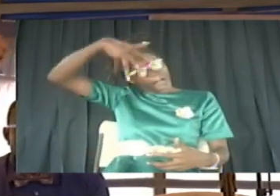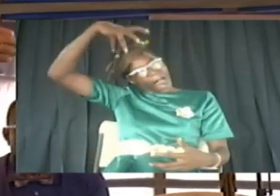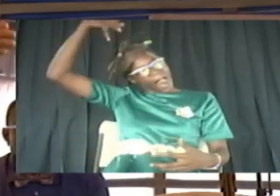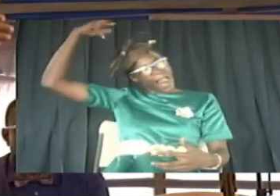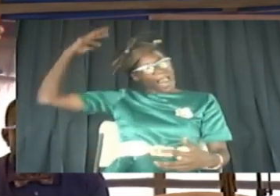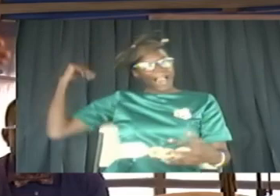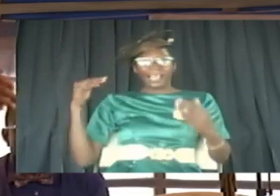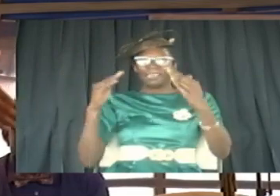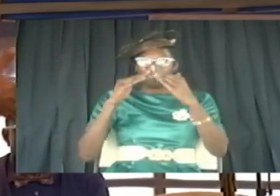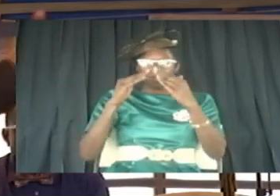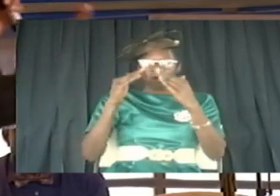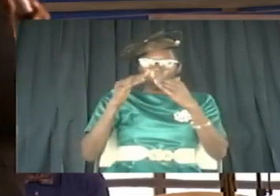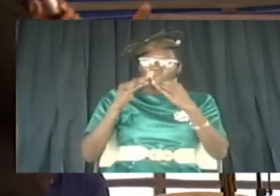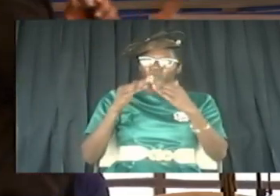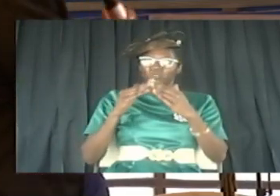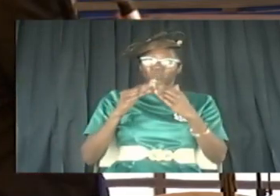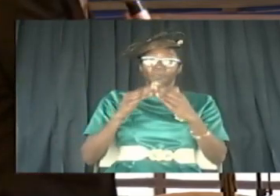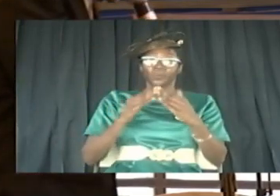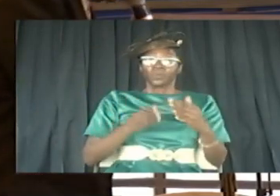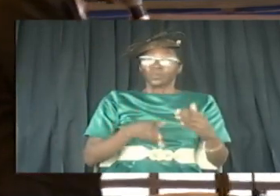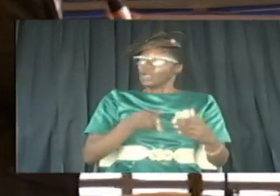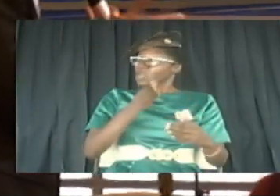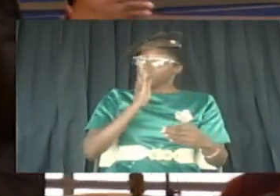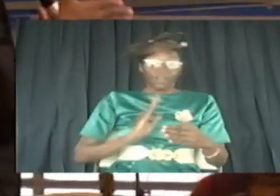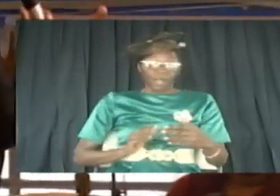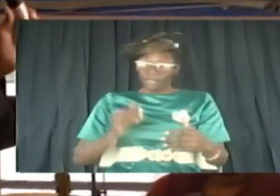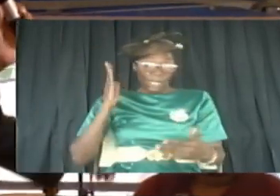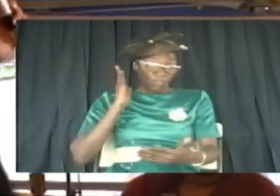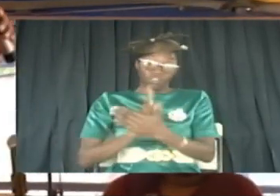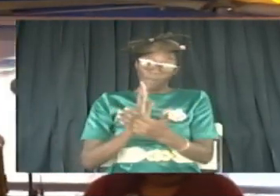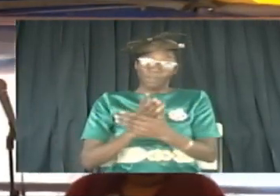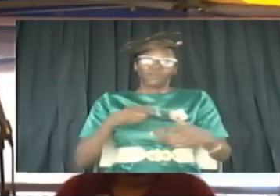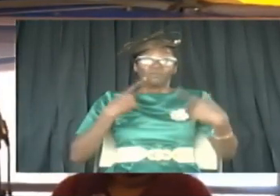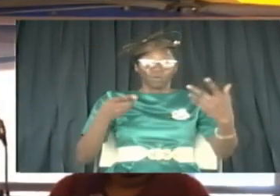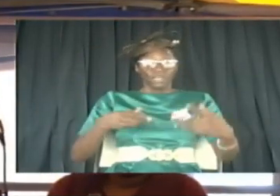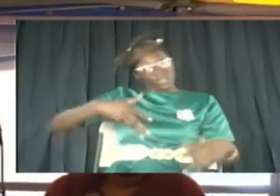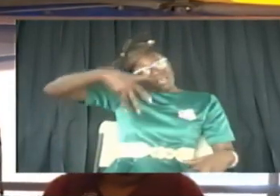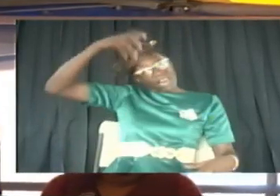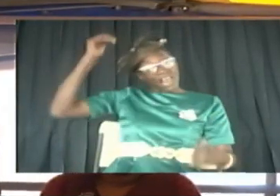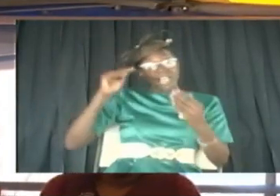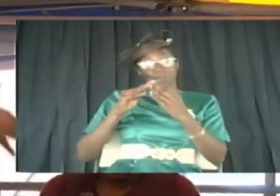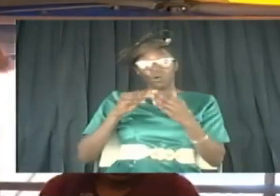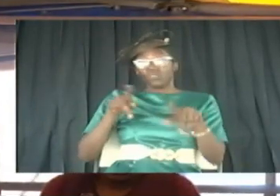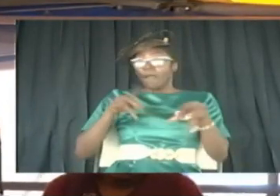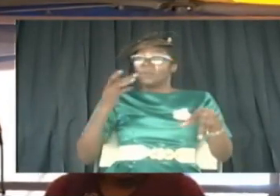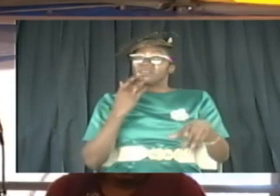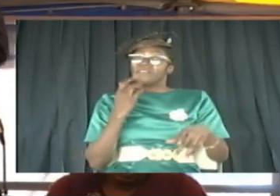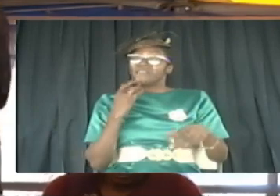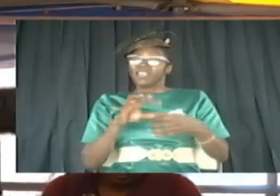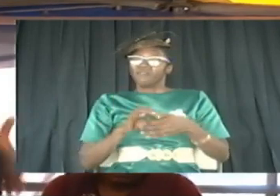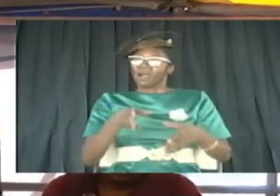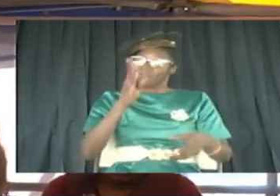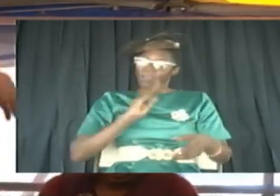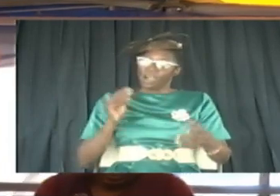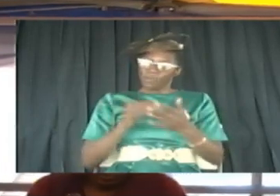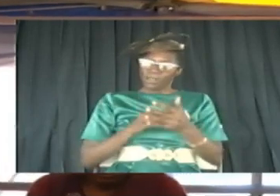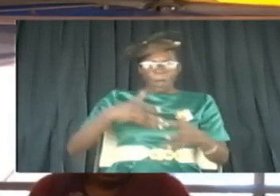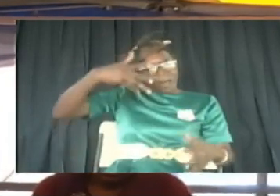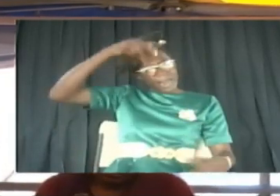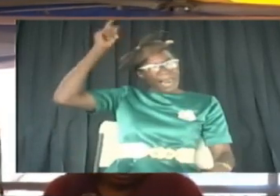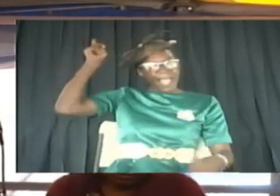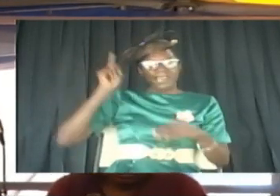God's favor won't stop us from going in the den. But I can tell you, if the favor of God is with you, the lion can't eat you.